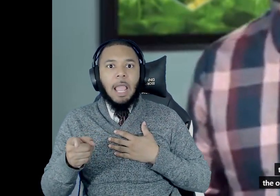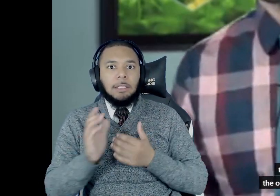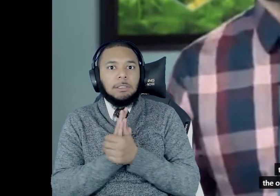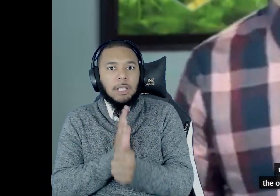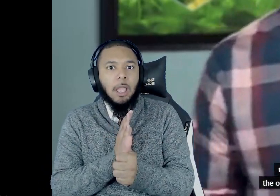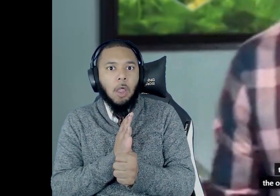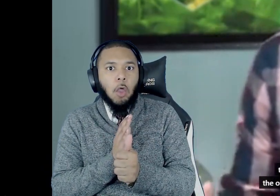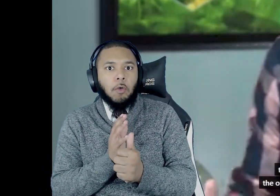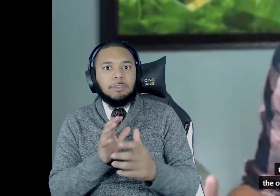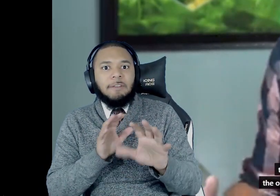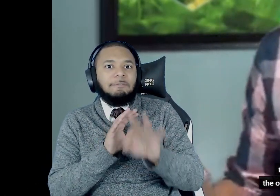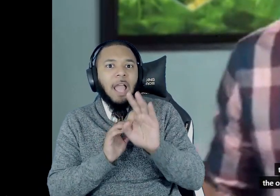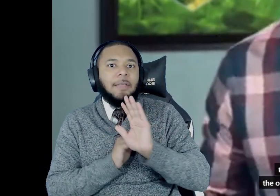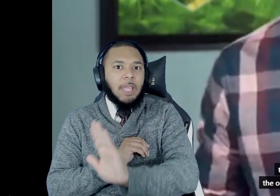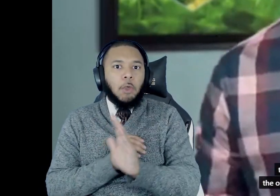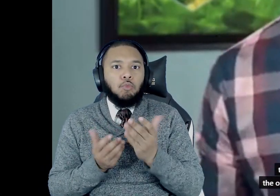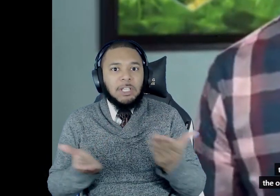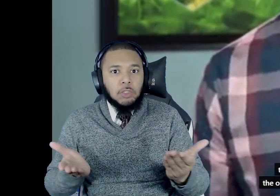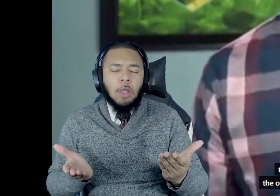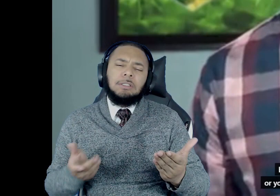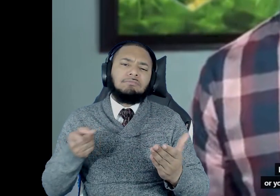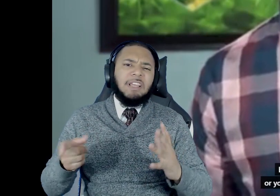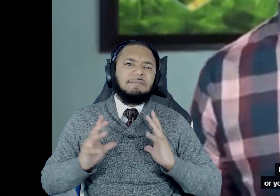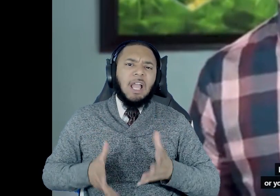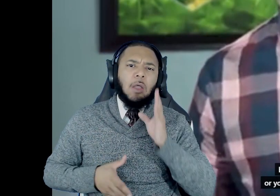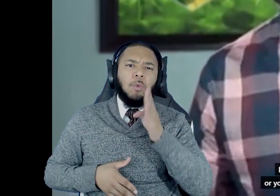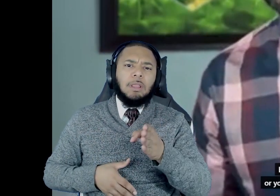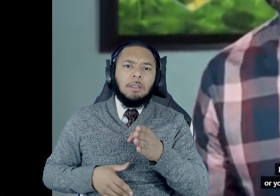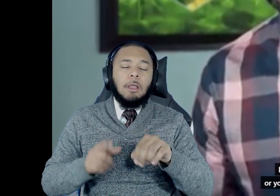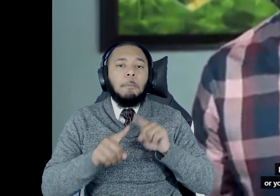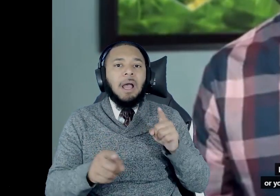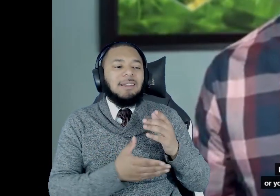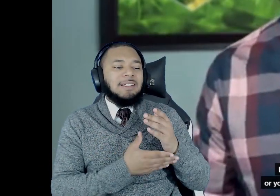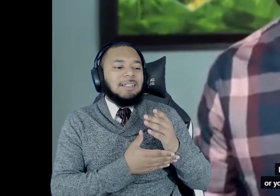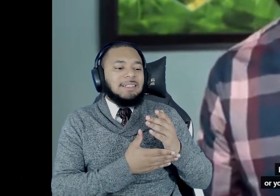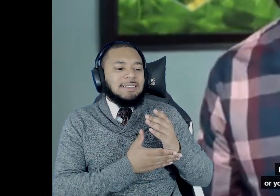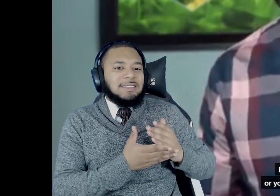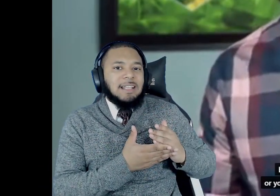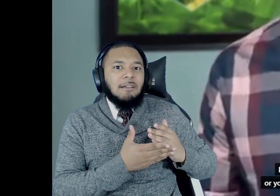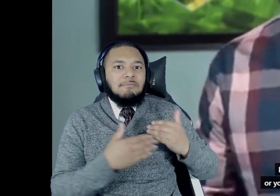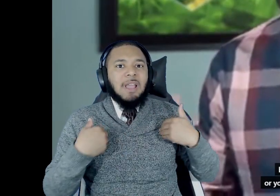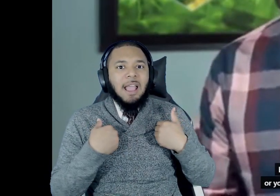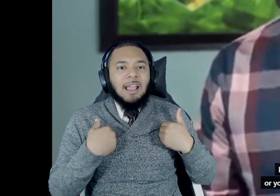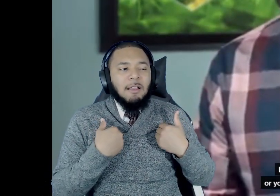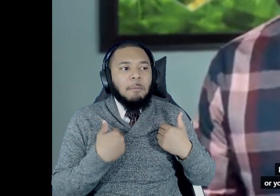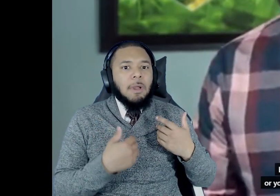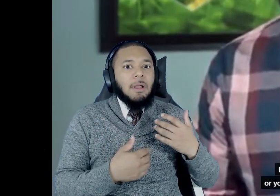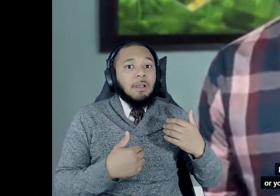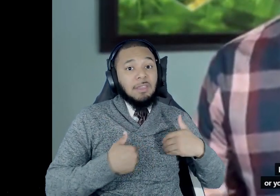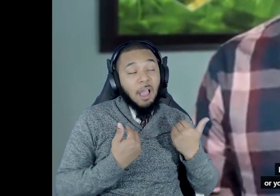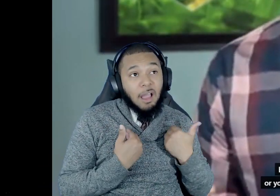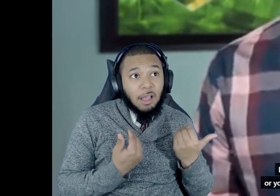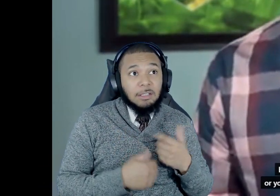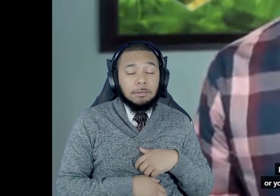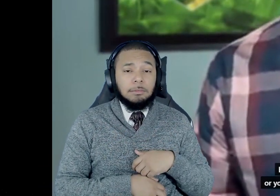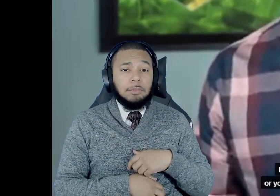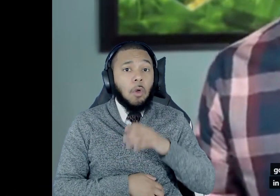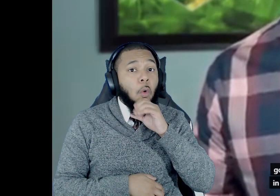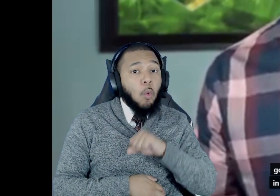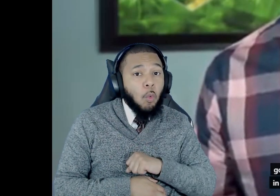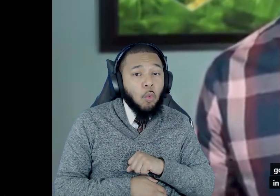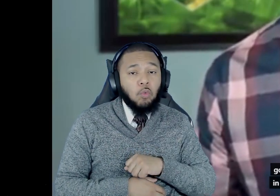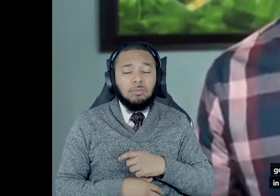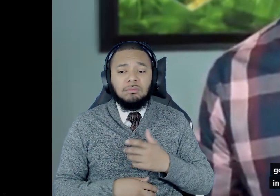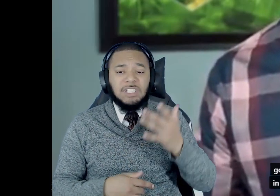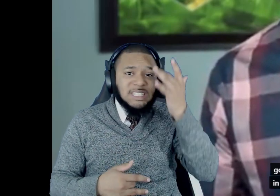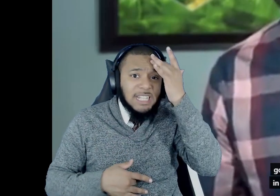for the organisms who may, be missing a step because they're older or weaker or younger, okay, these resources aren't